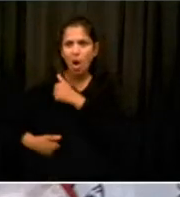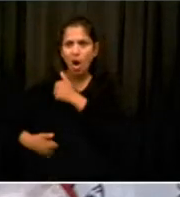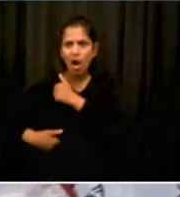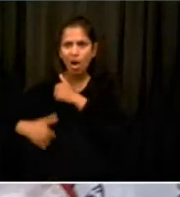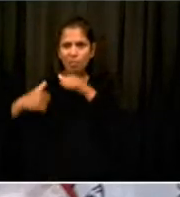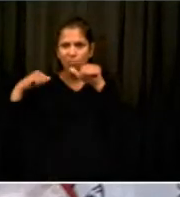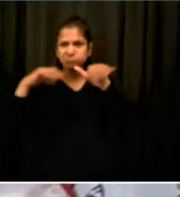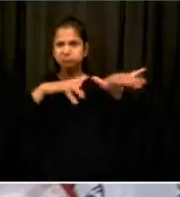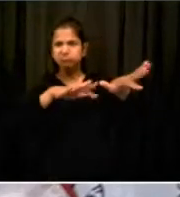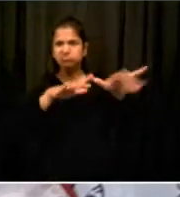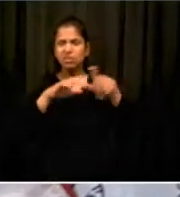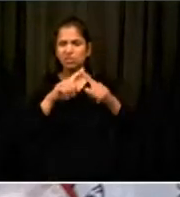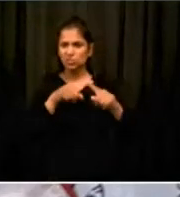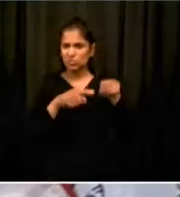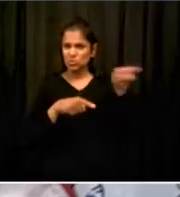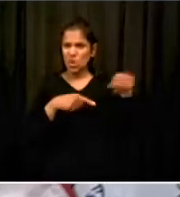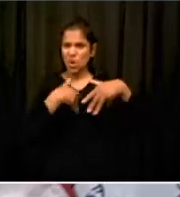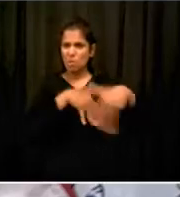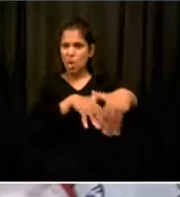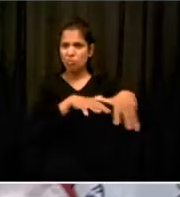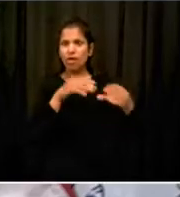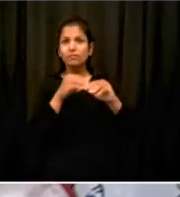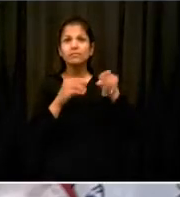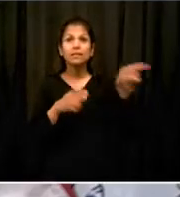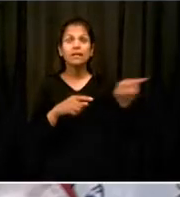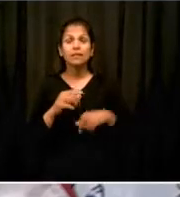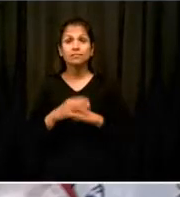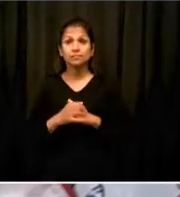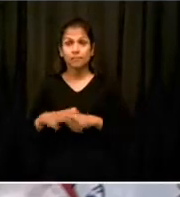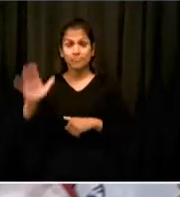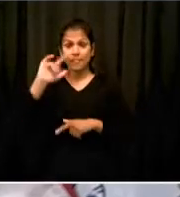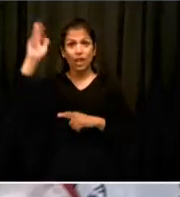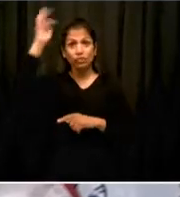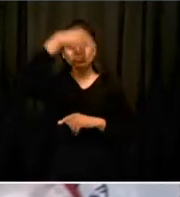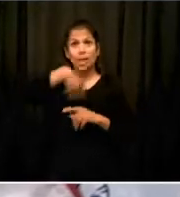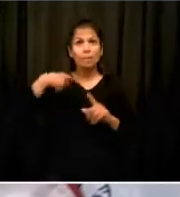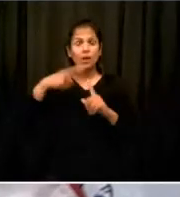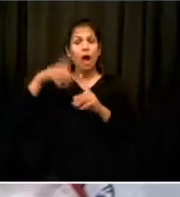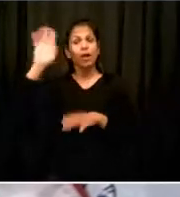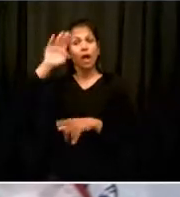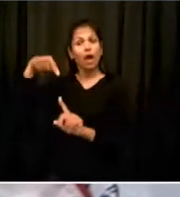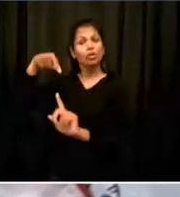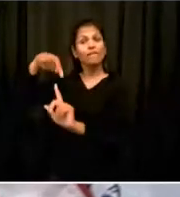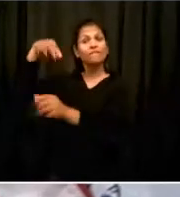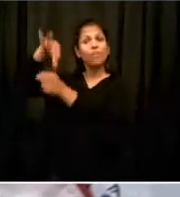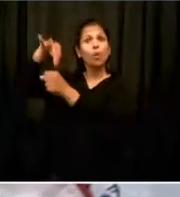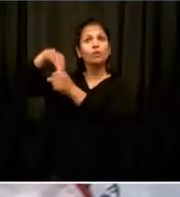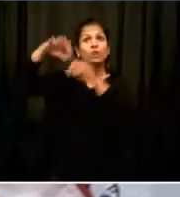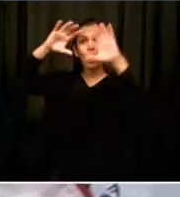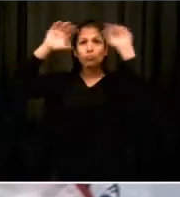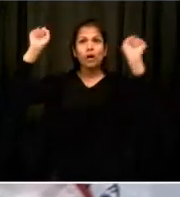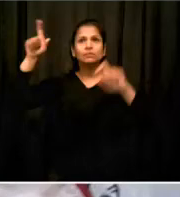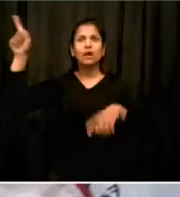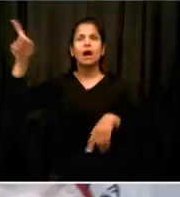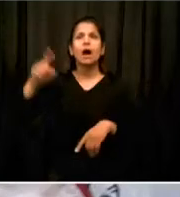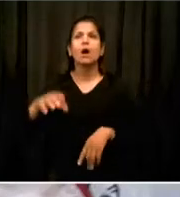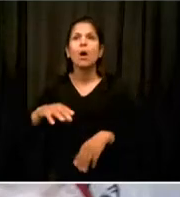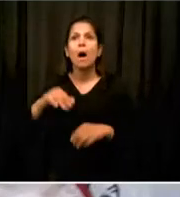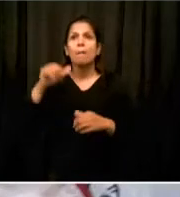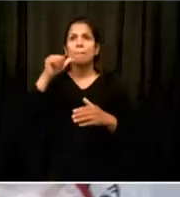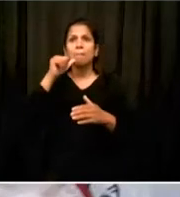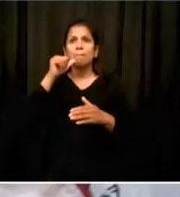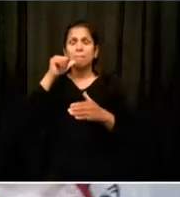people from voting, and not just from the federal government. We've seen it in states all over the country, systematically over recent years, efforts